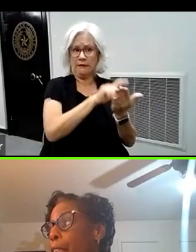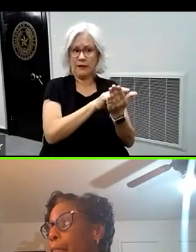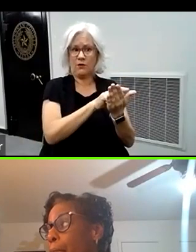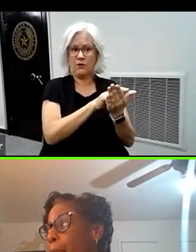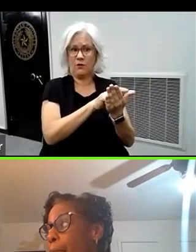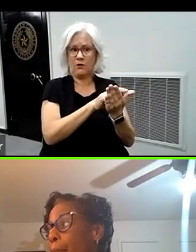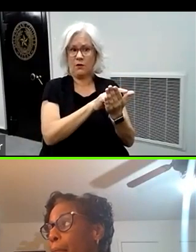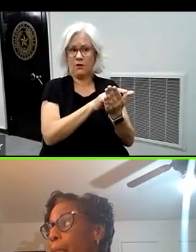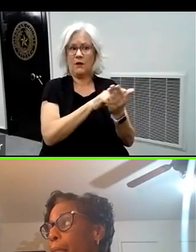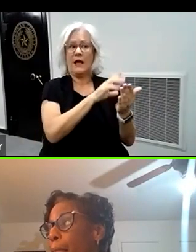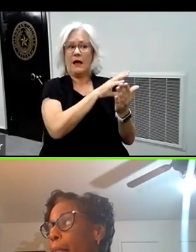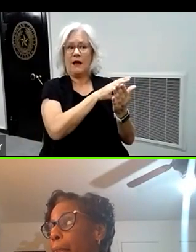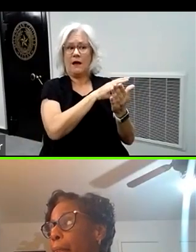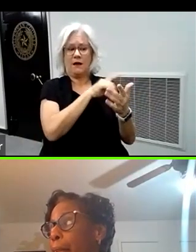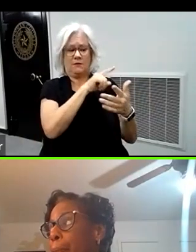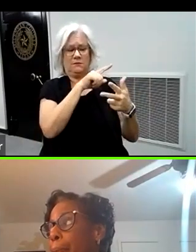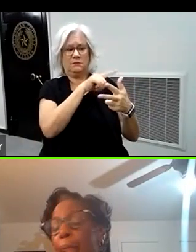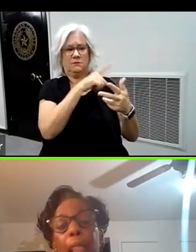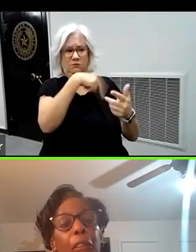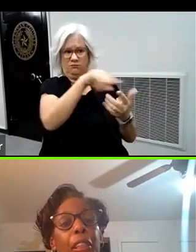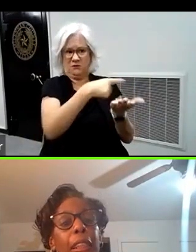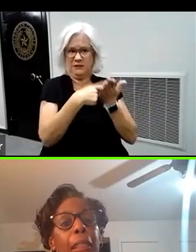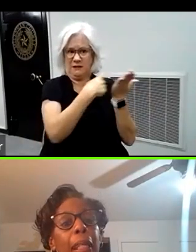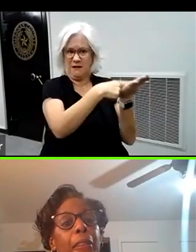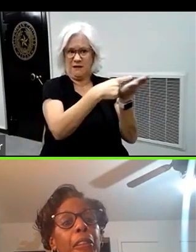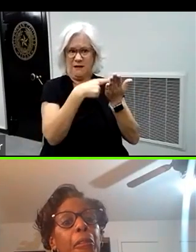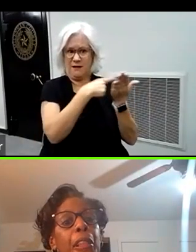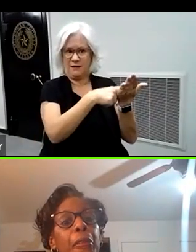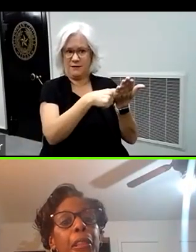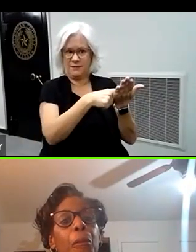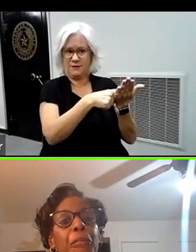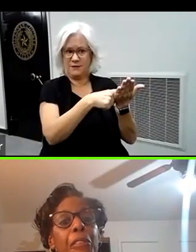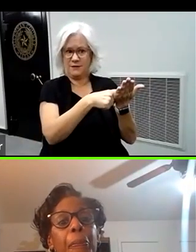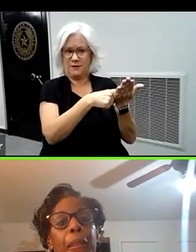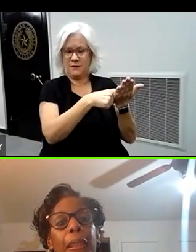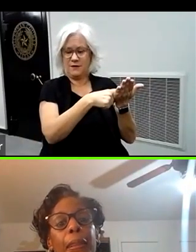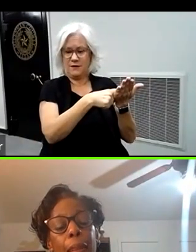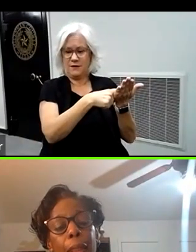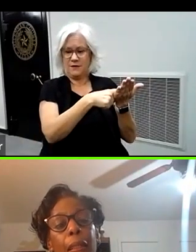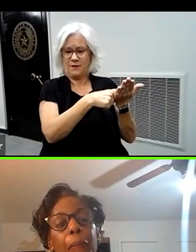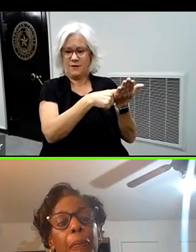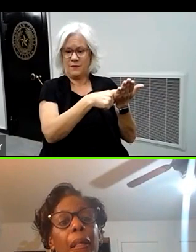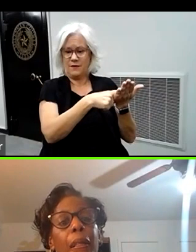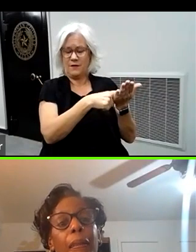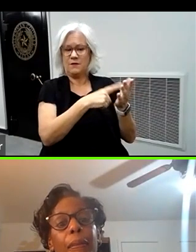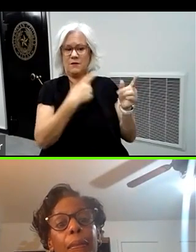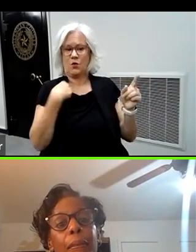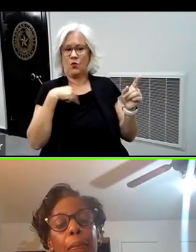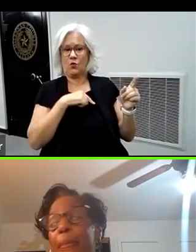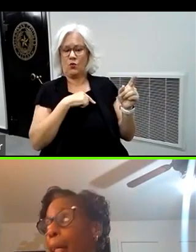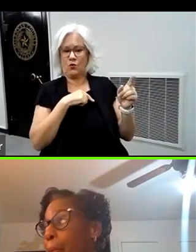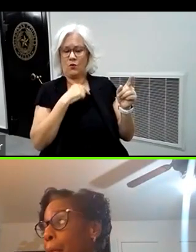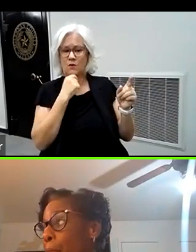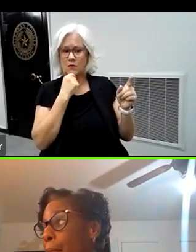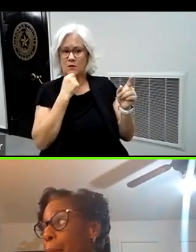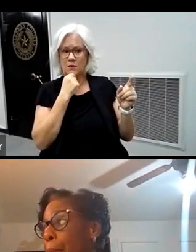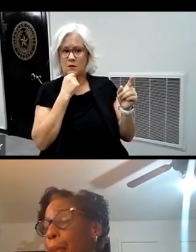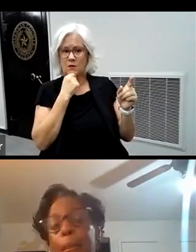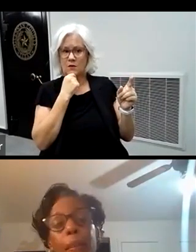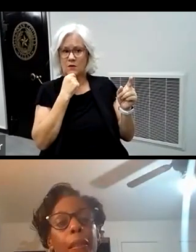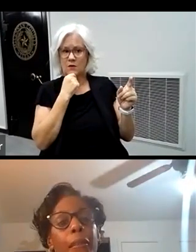and the architect, in order to get back to the scope for the building, we've got